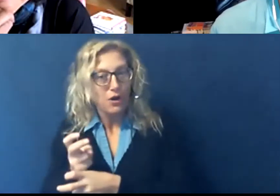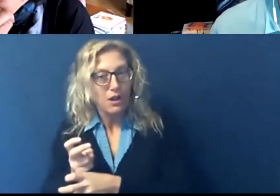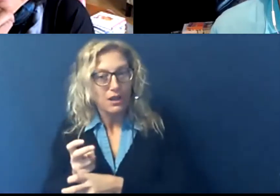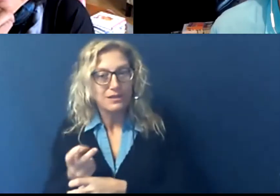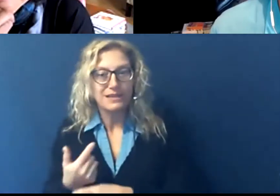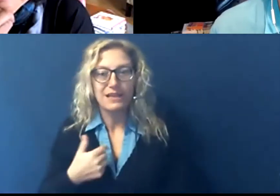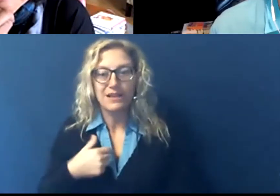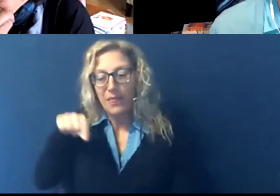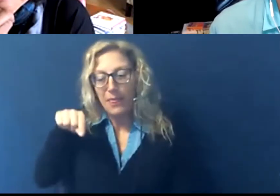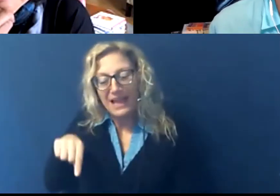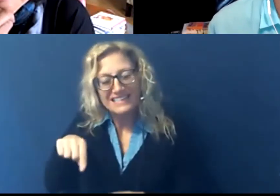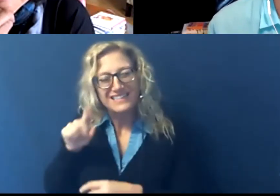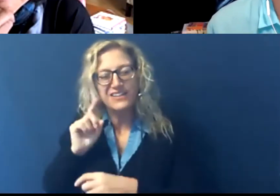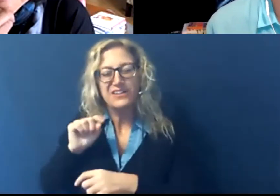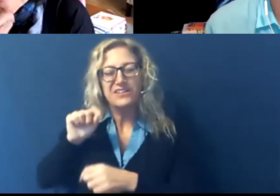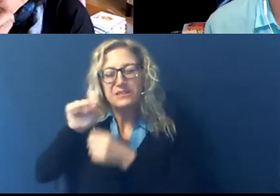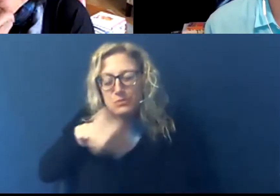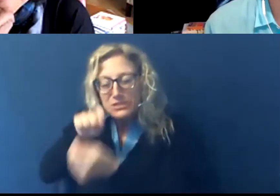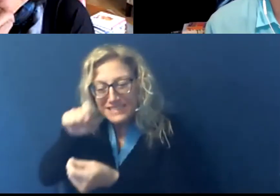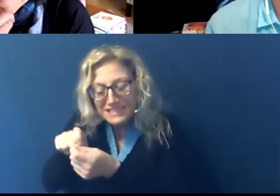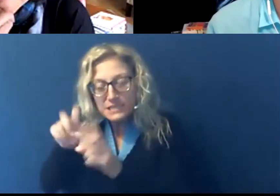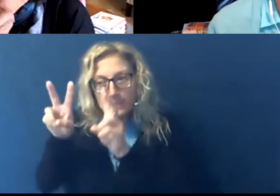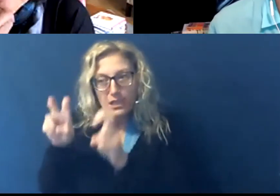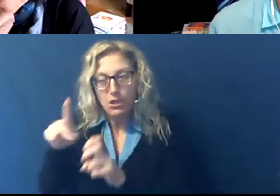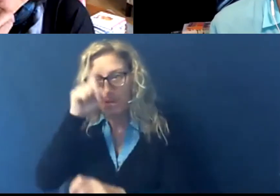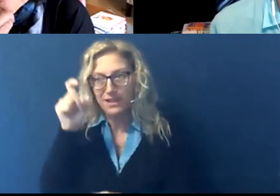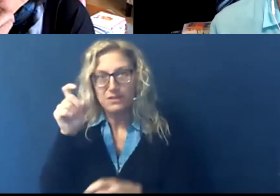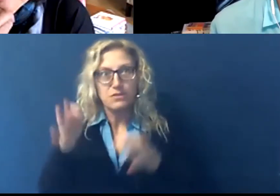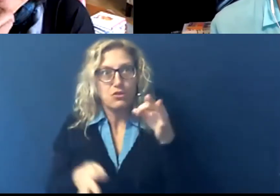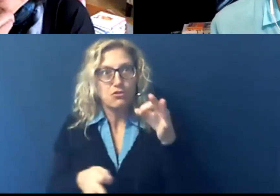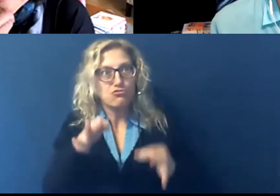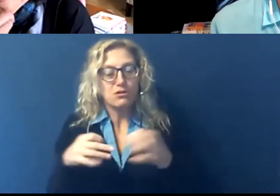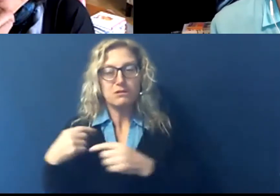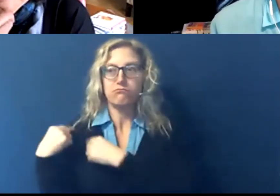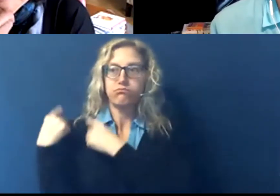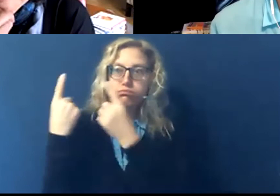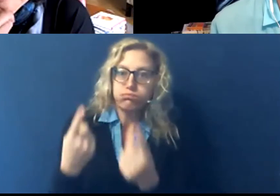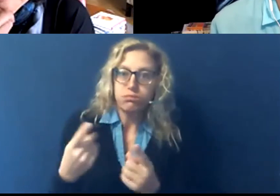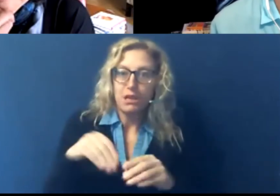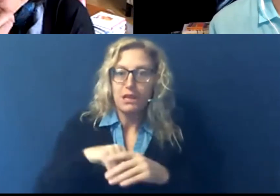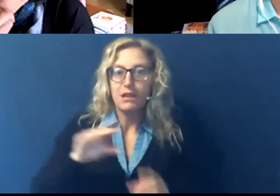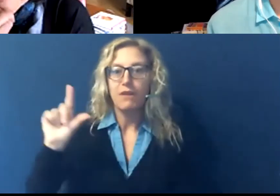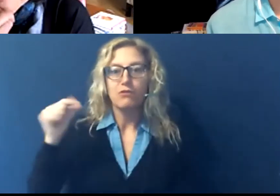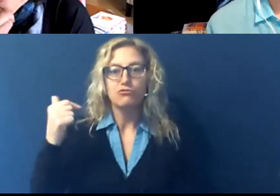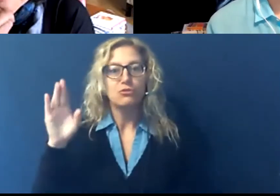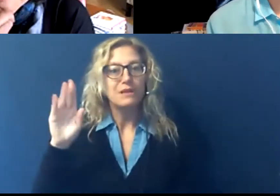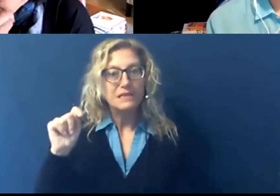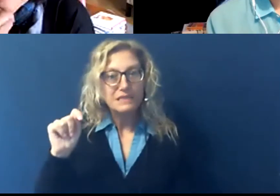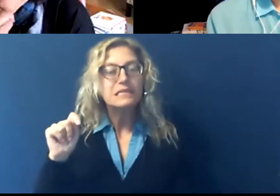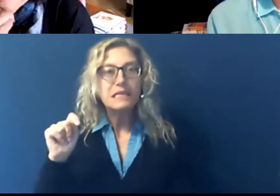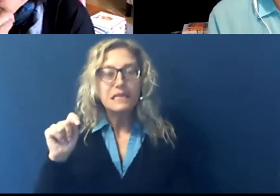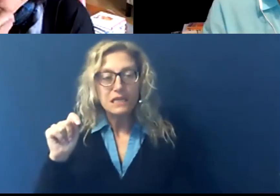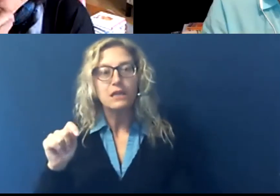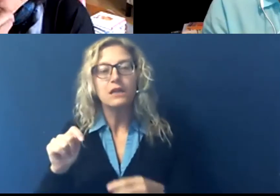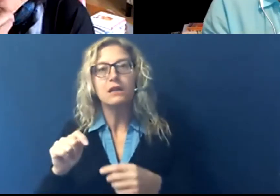this particular area, given the ways in which the justices over the years in the LGBT cases have gone out of their way to say,